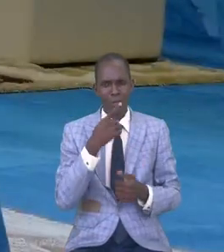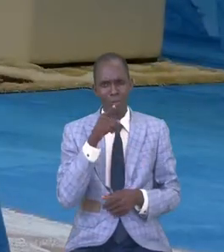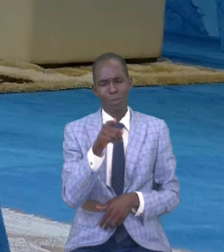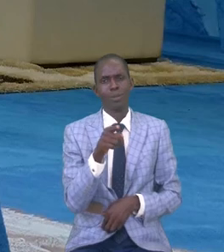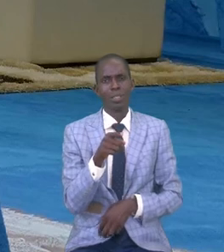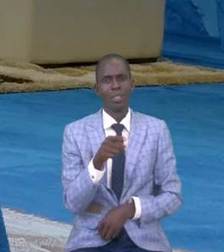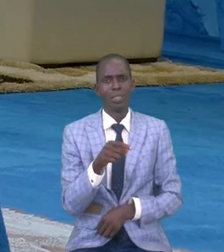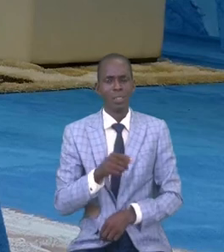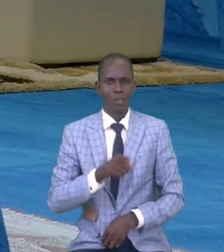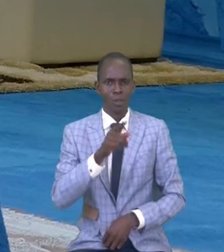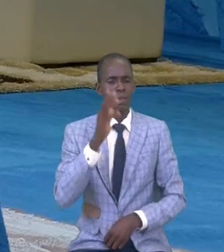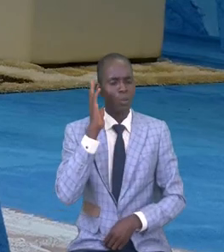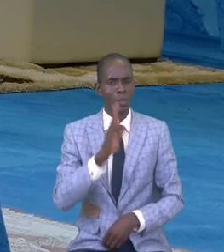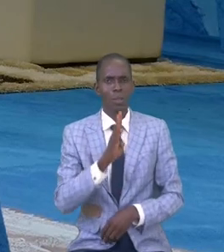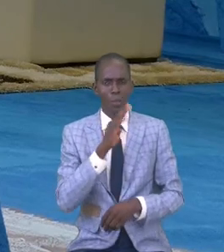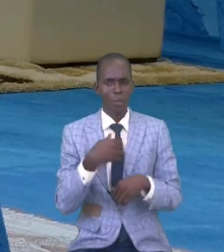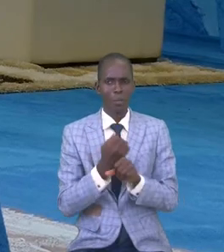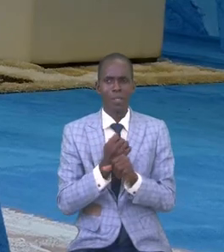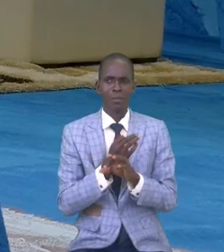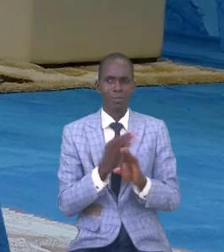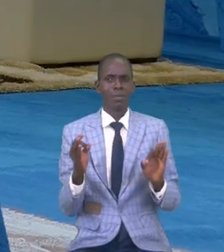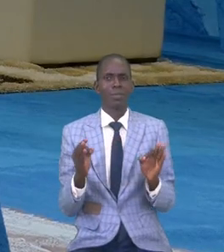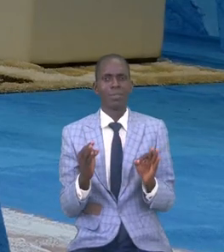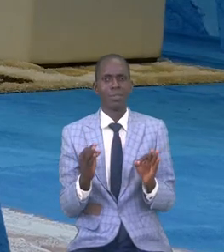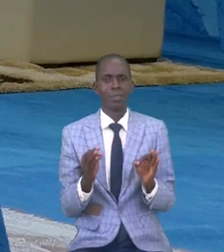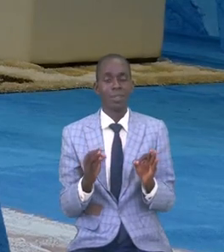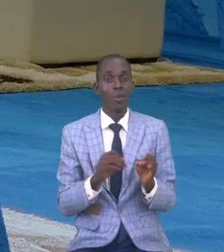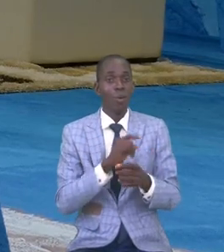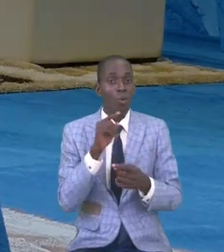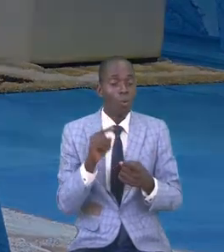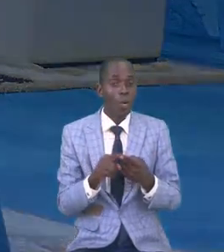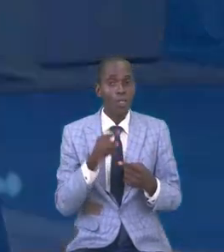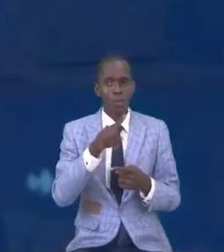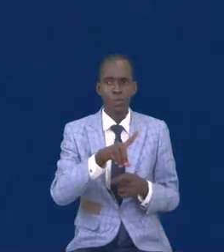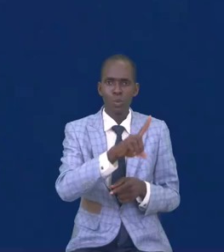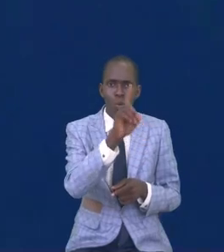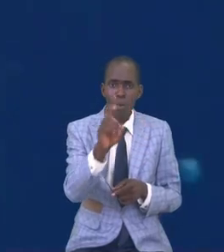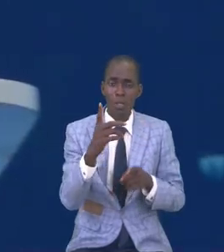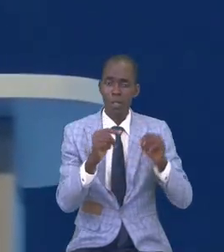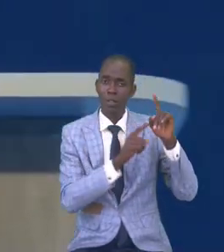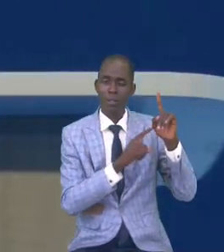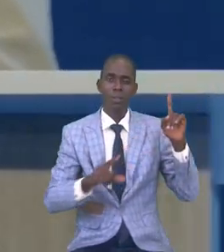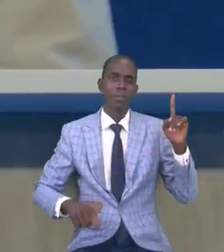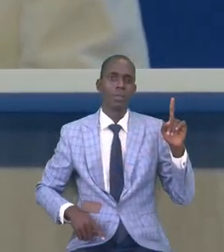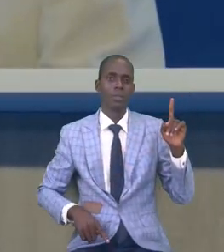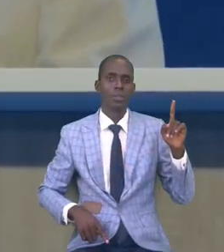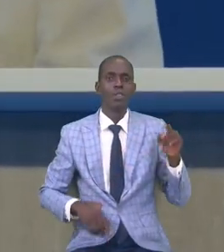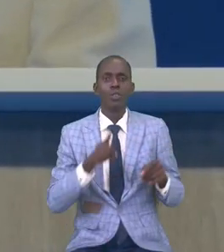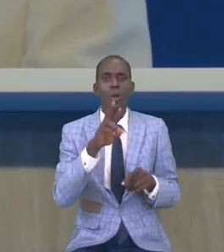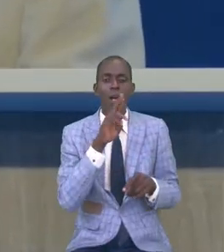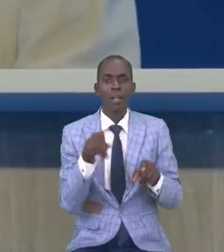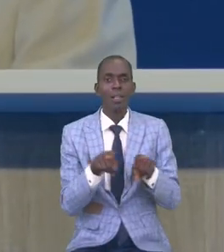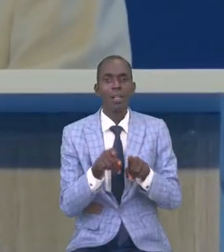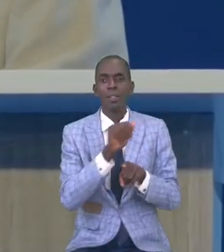ye shall be made free? When you question the Lord, you're like an